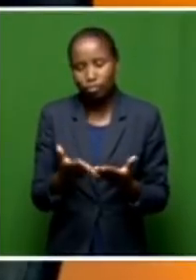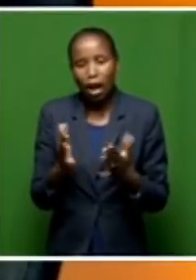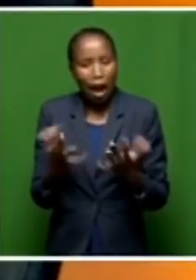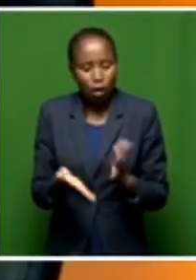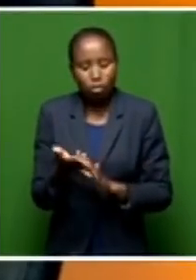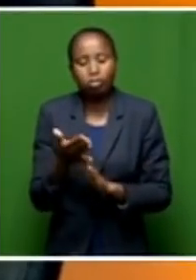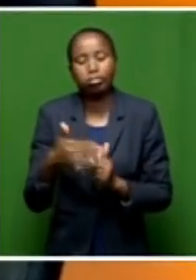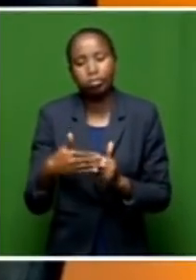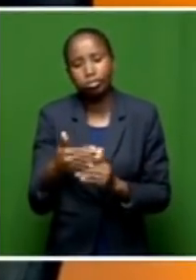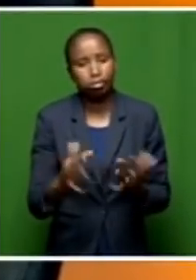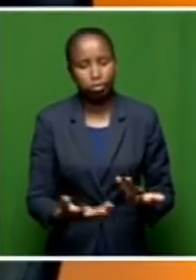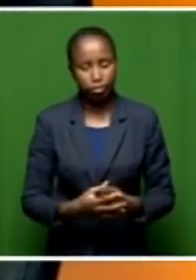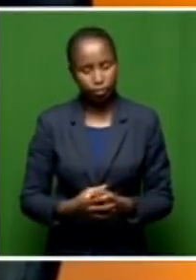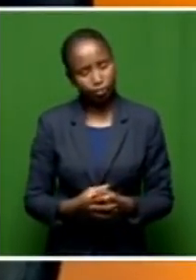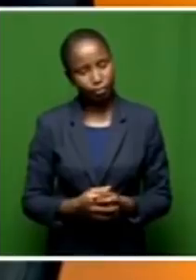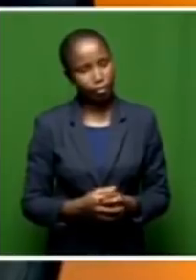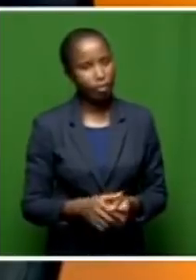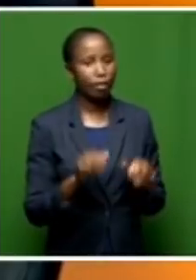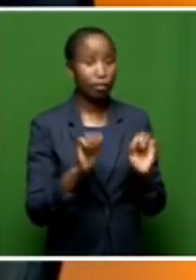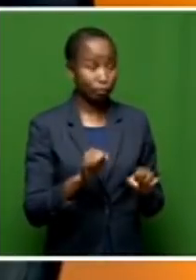results. The results, okay. Yes. So,